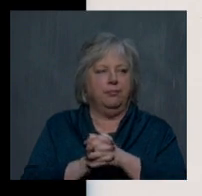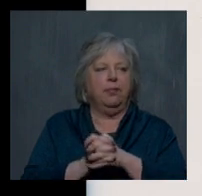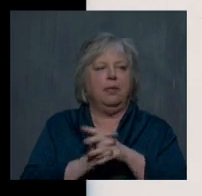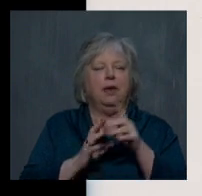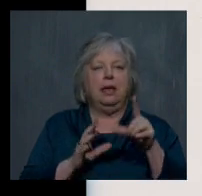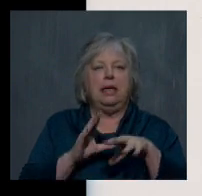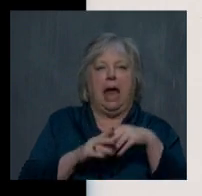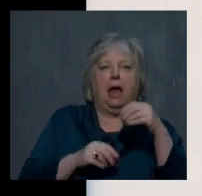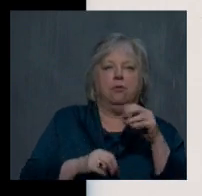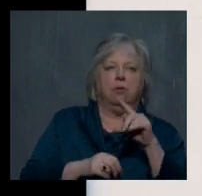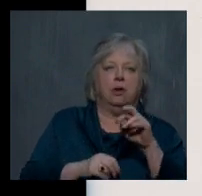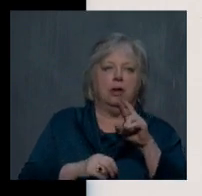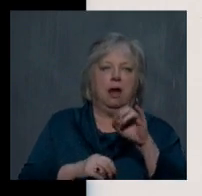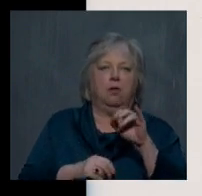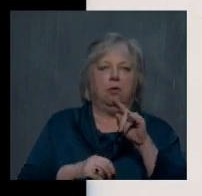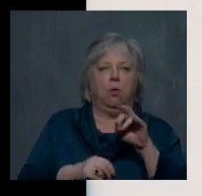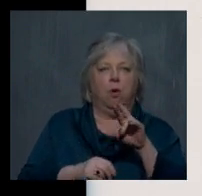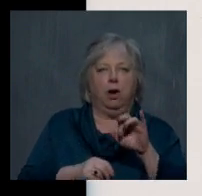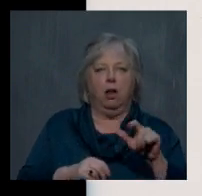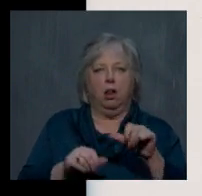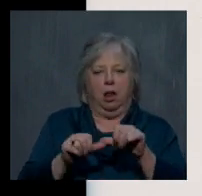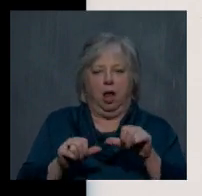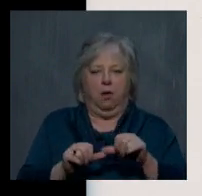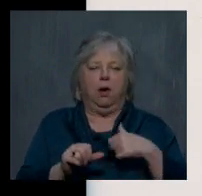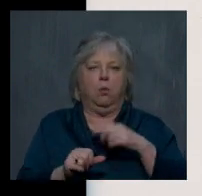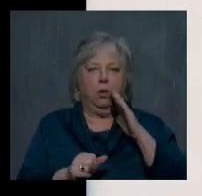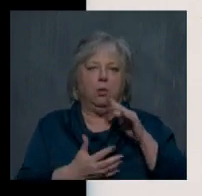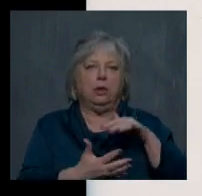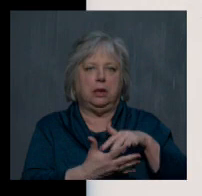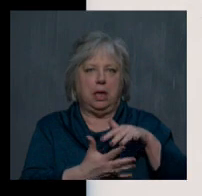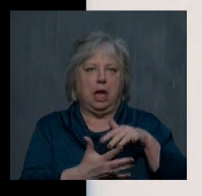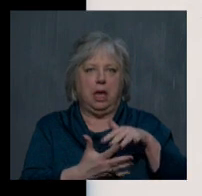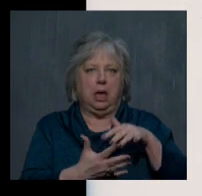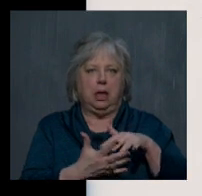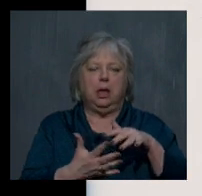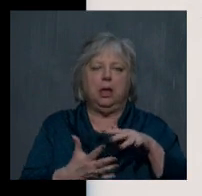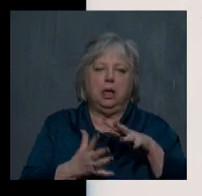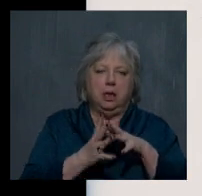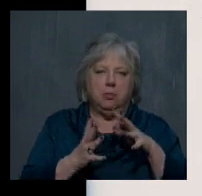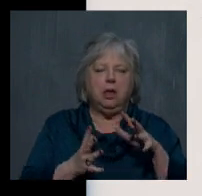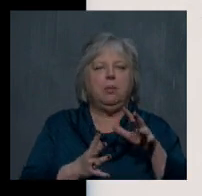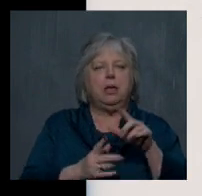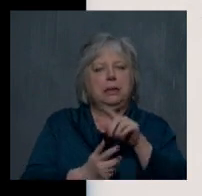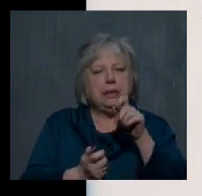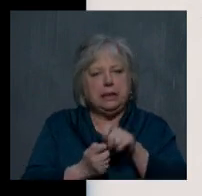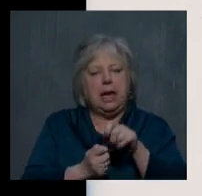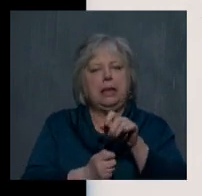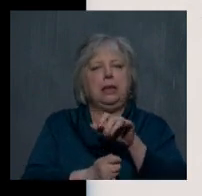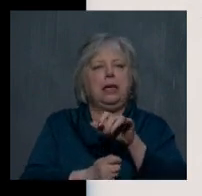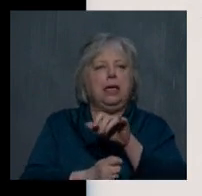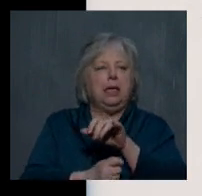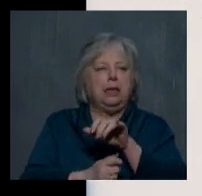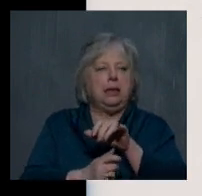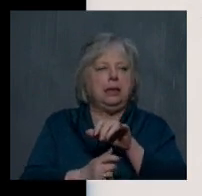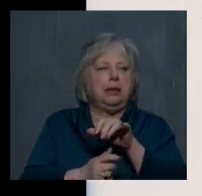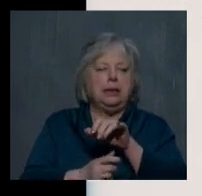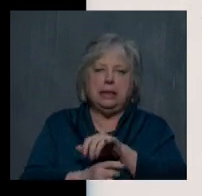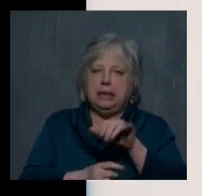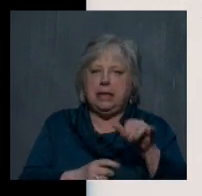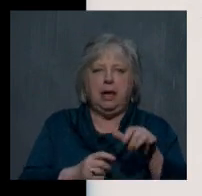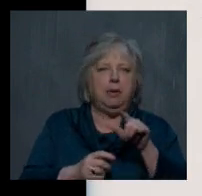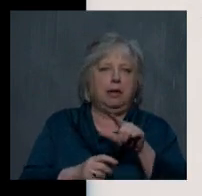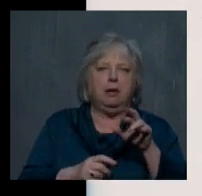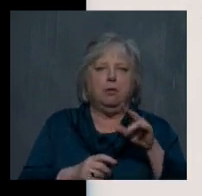the extraterritorial jurisdictional area that we'll be studying. It's pretty much exactly what the city of Little Rock is